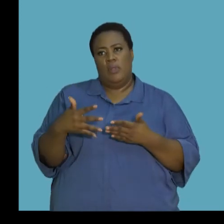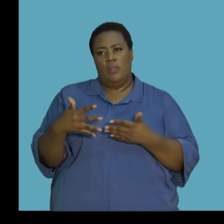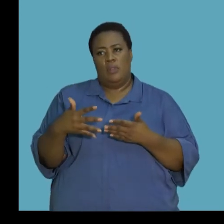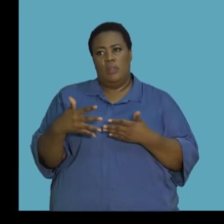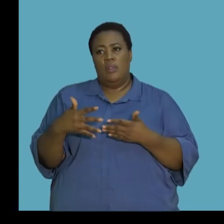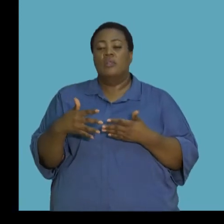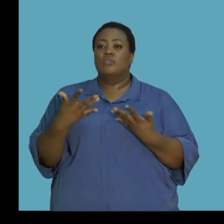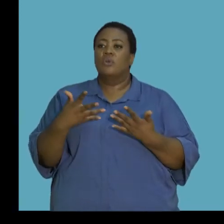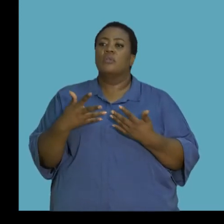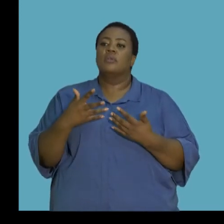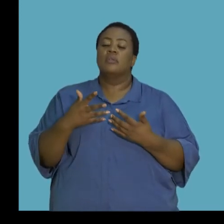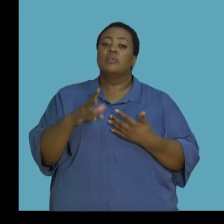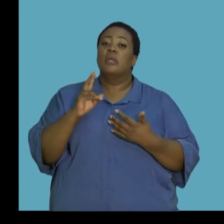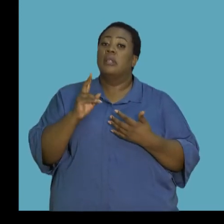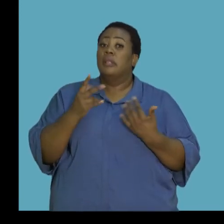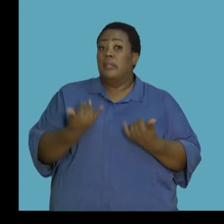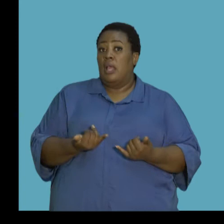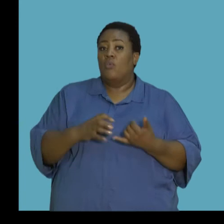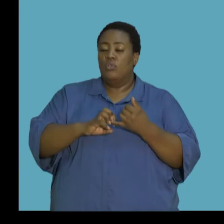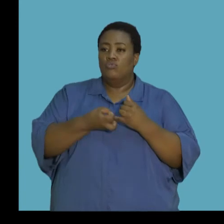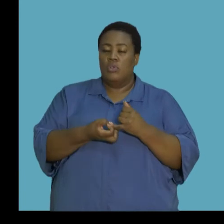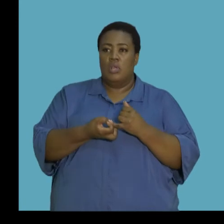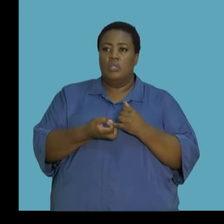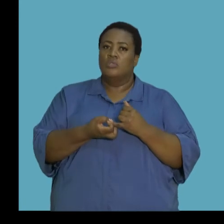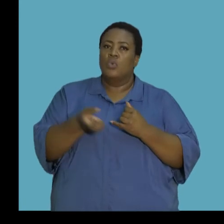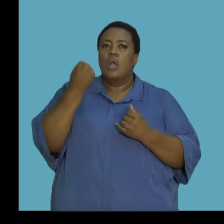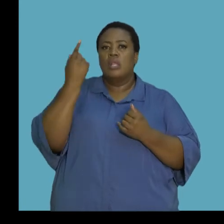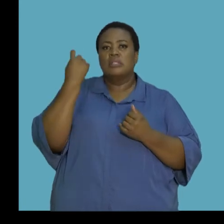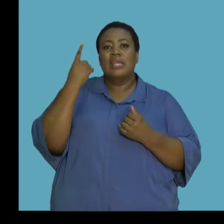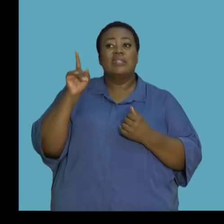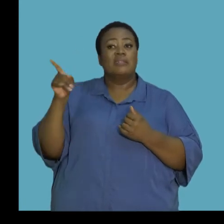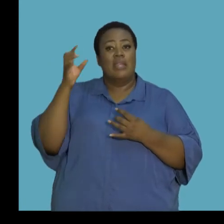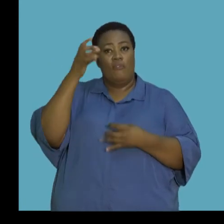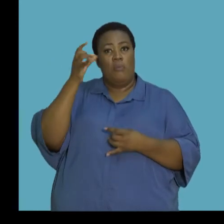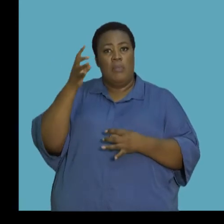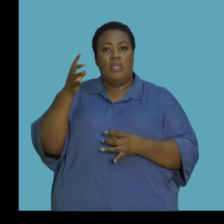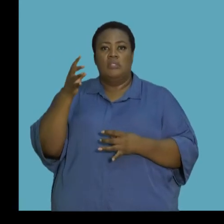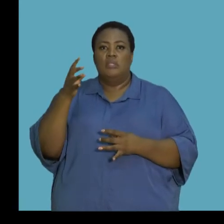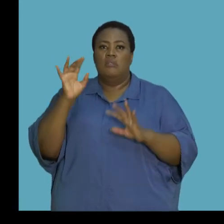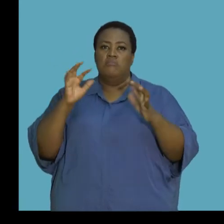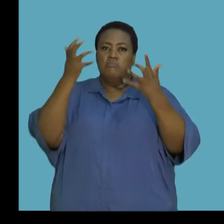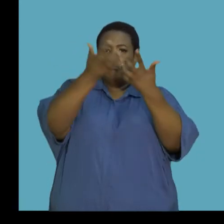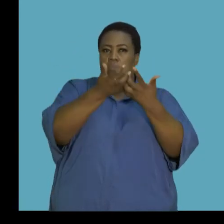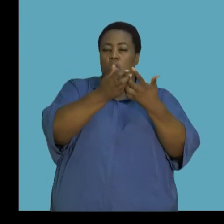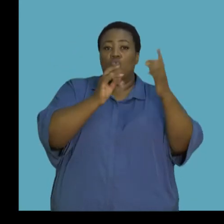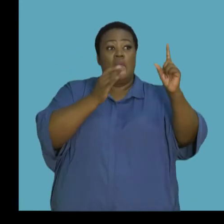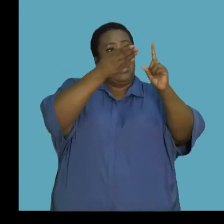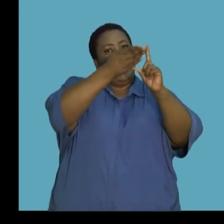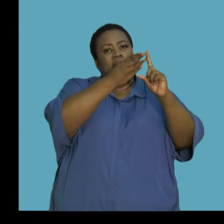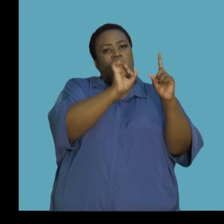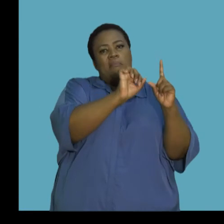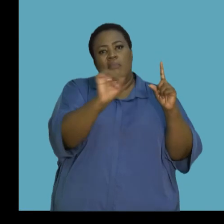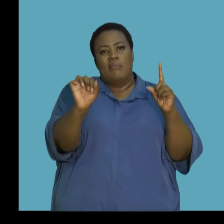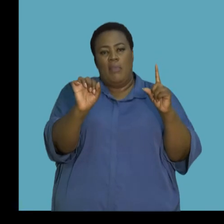table. So let's look at this and try and interpret how this information talks to the aim of what these guys were trying